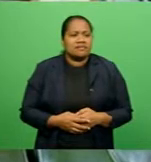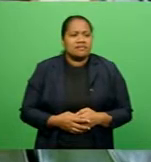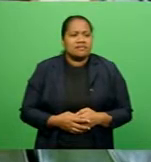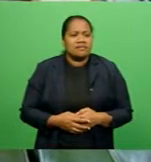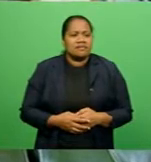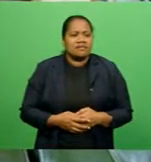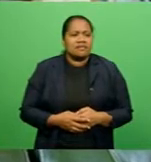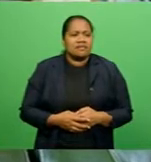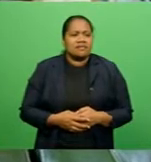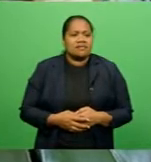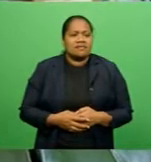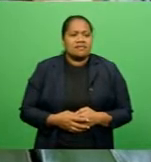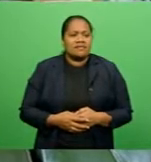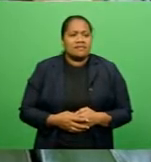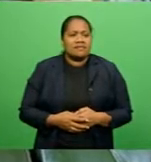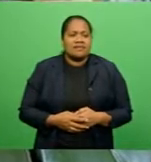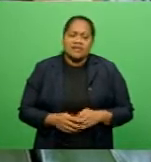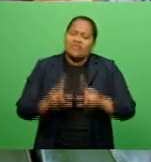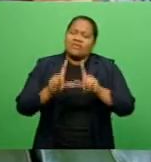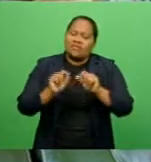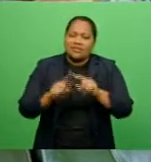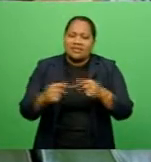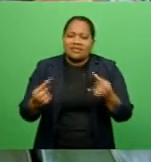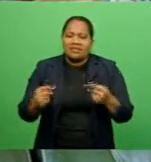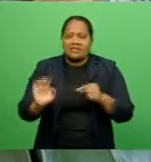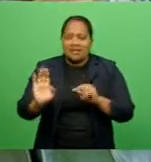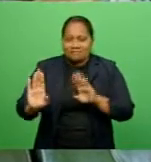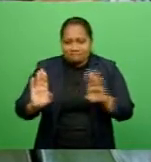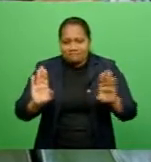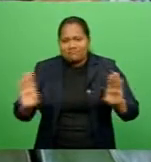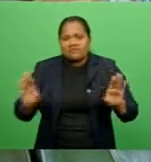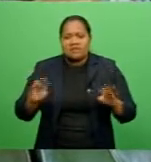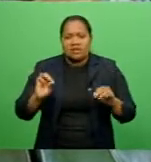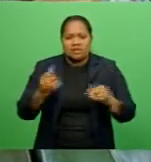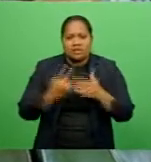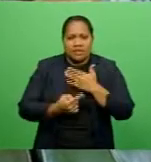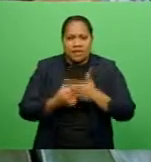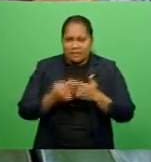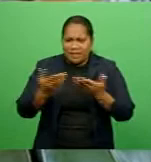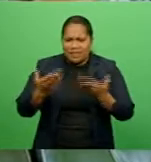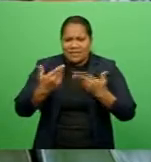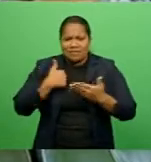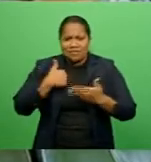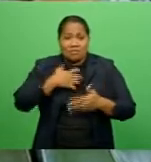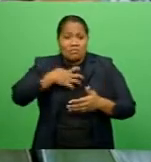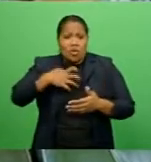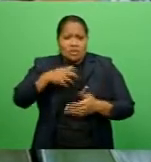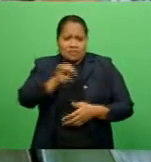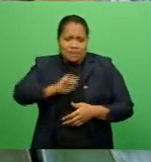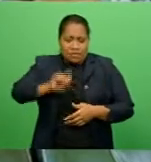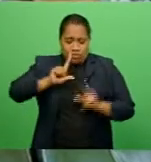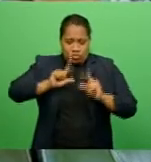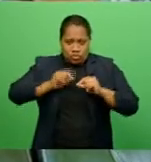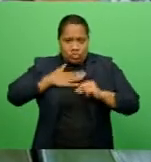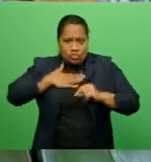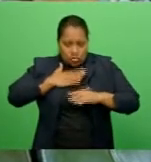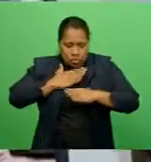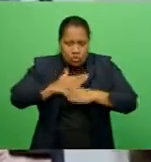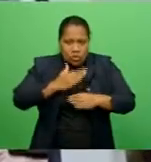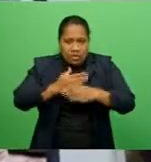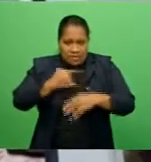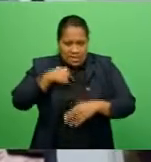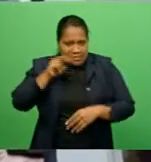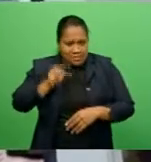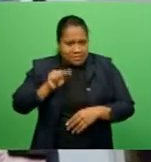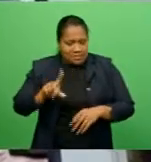even being told. That gives me a lot of space to do the work that I need to do.